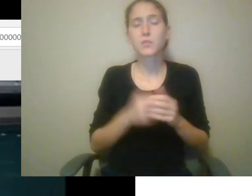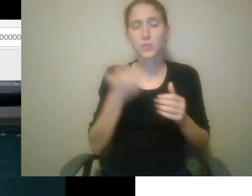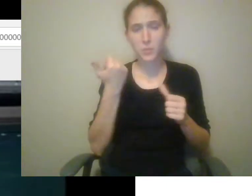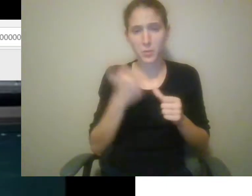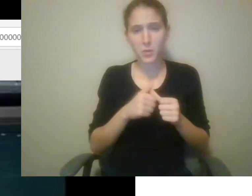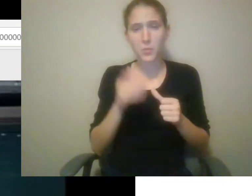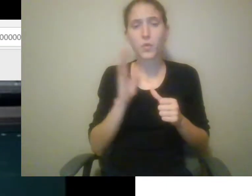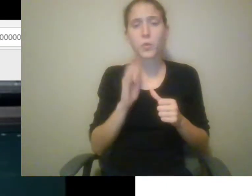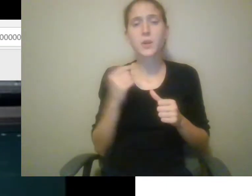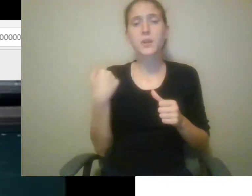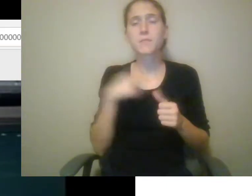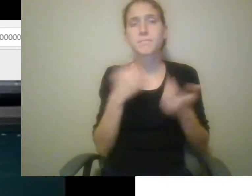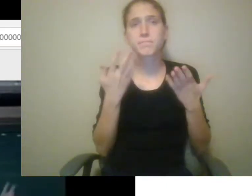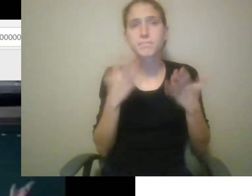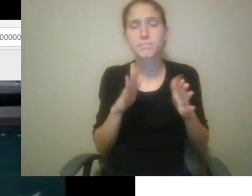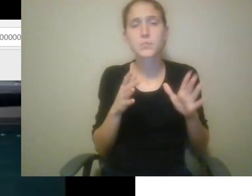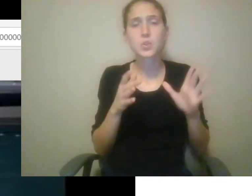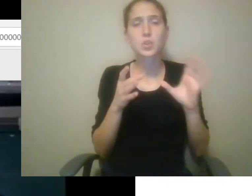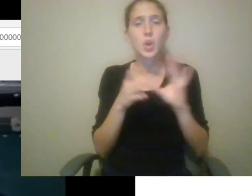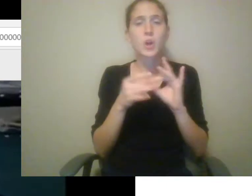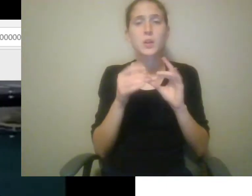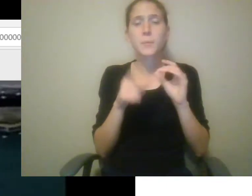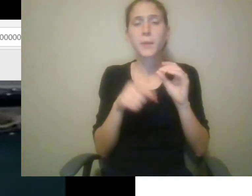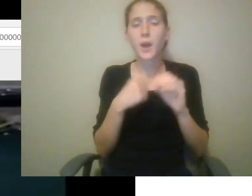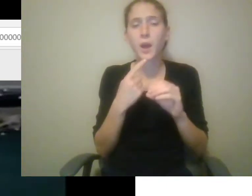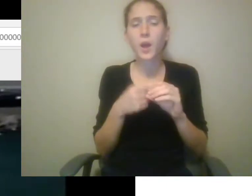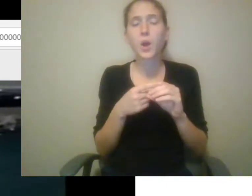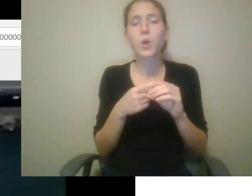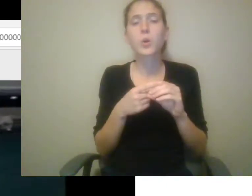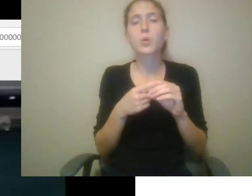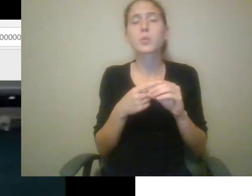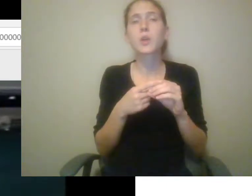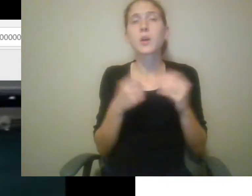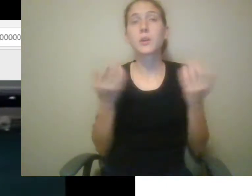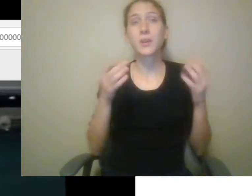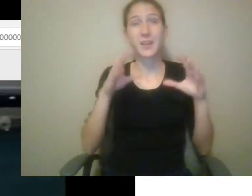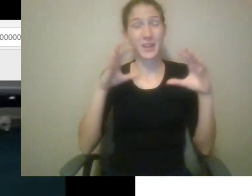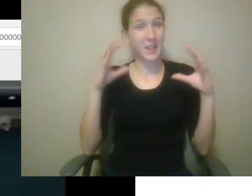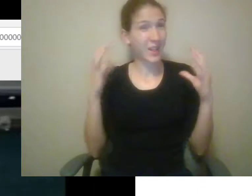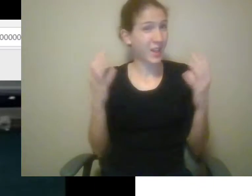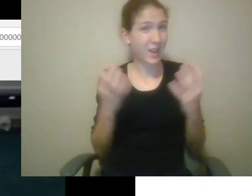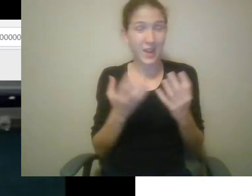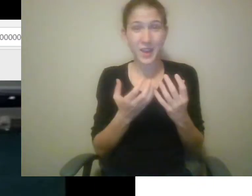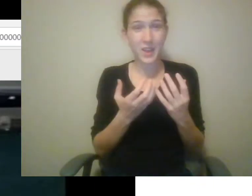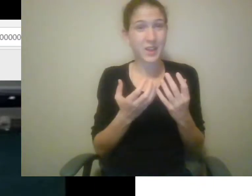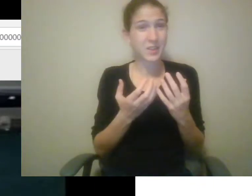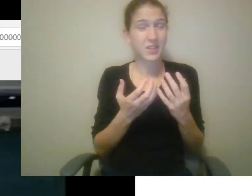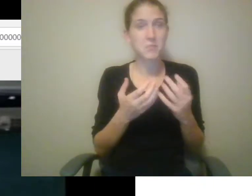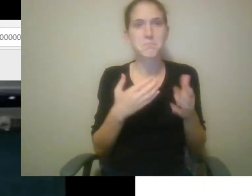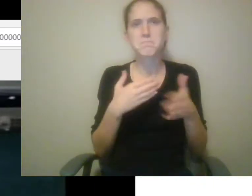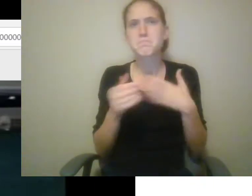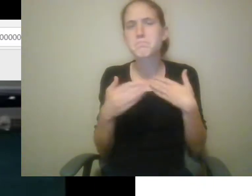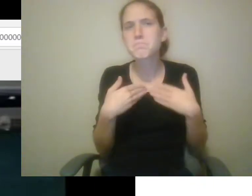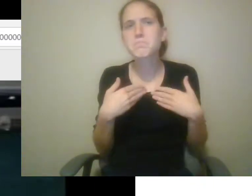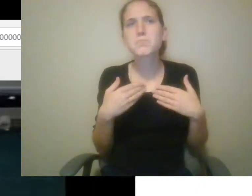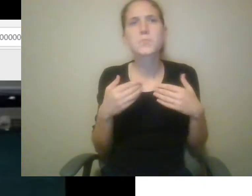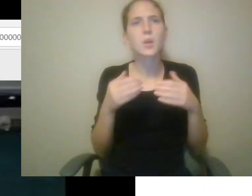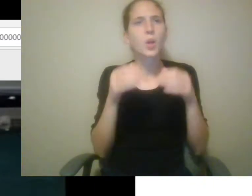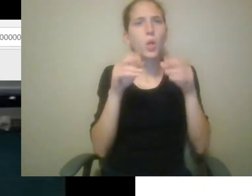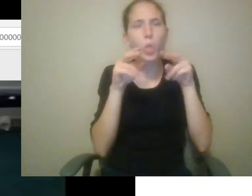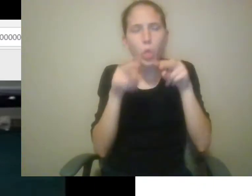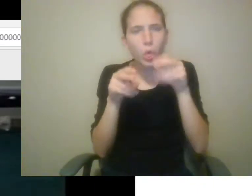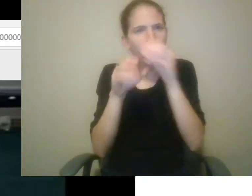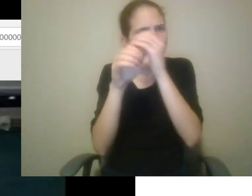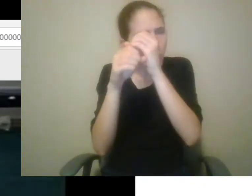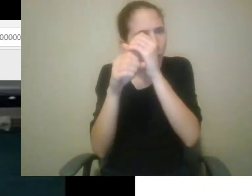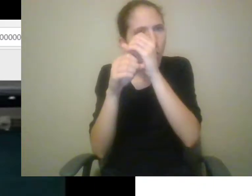we talked about before that in class when we did the microscope and stuff, we never used any sort of material like